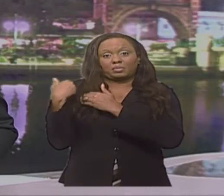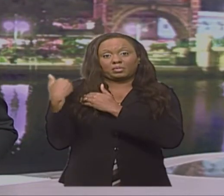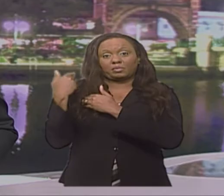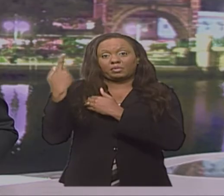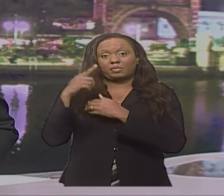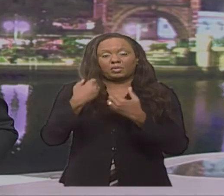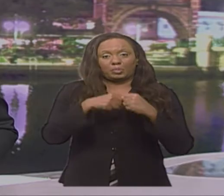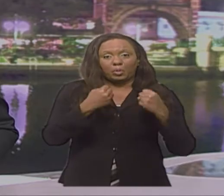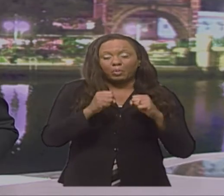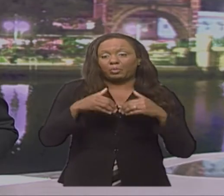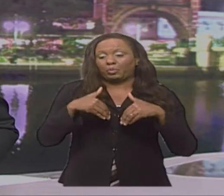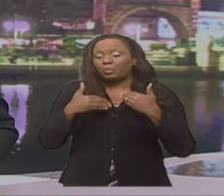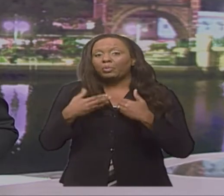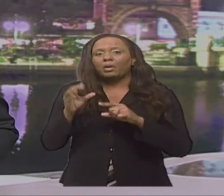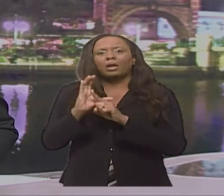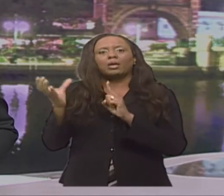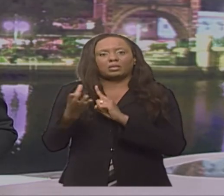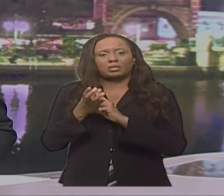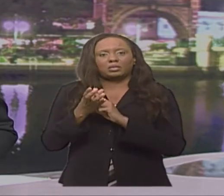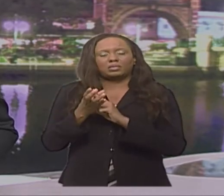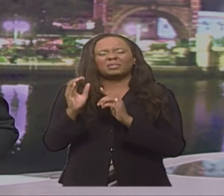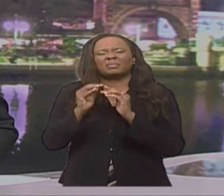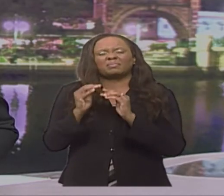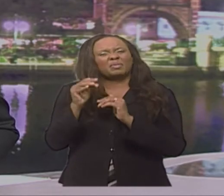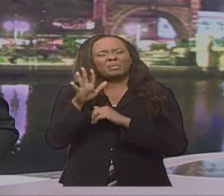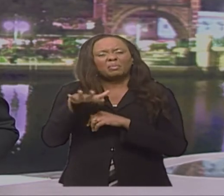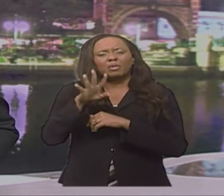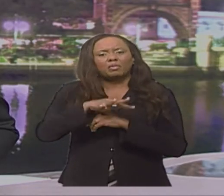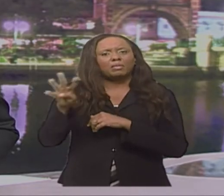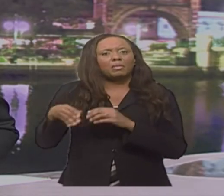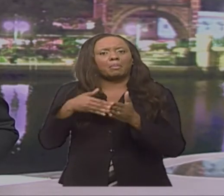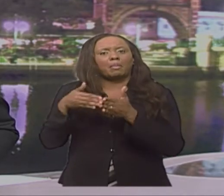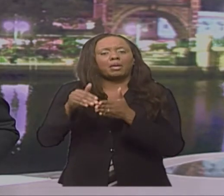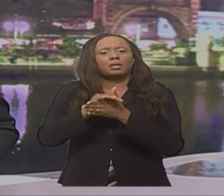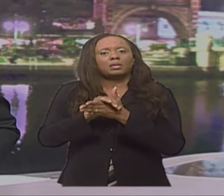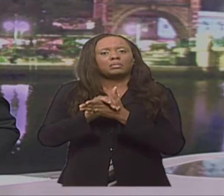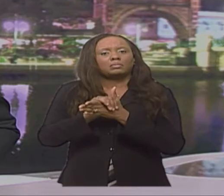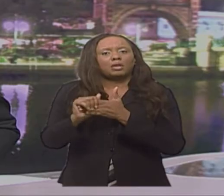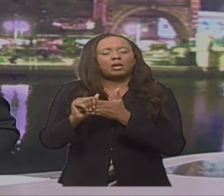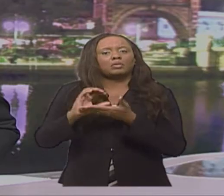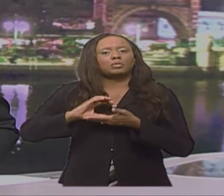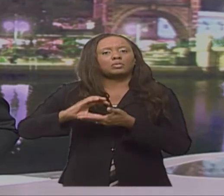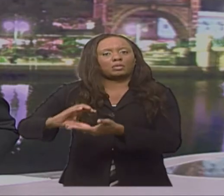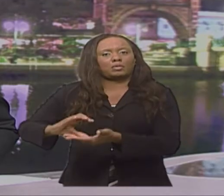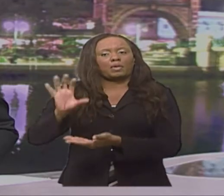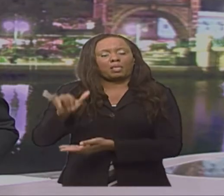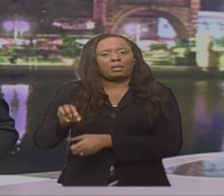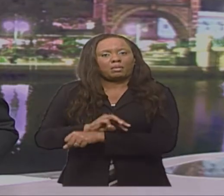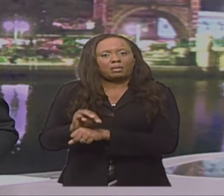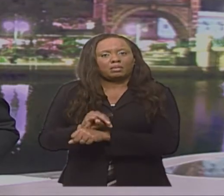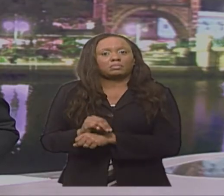million was allocated to the Ministry of Sports, Youth and Culture during the estimates, and Minister Stephen Lashley is of the view that a greater